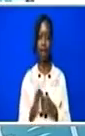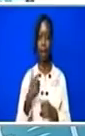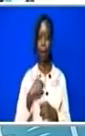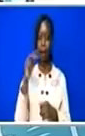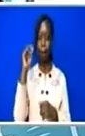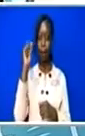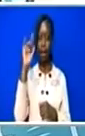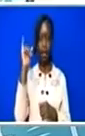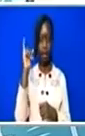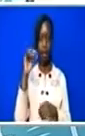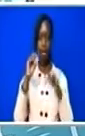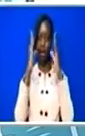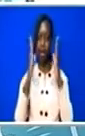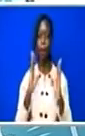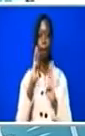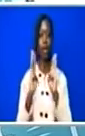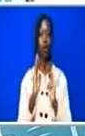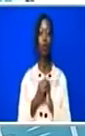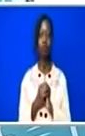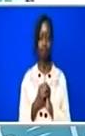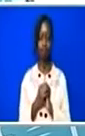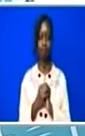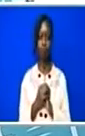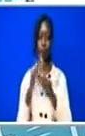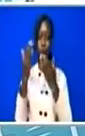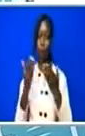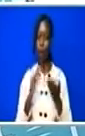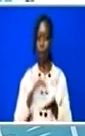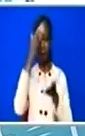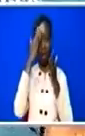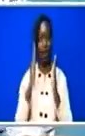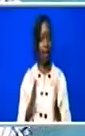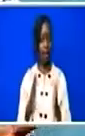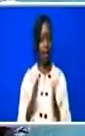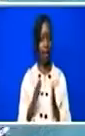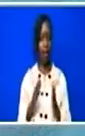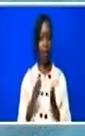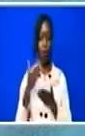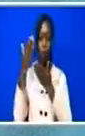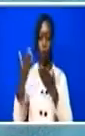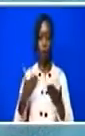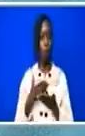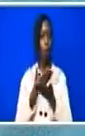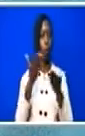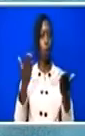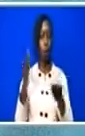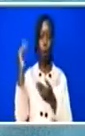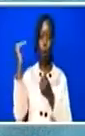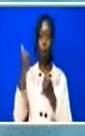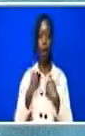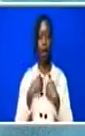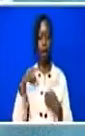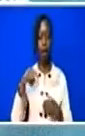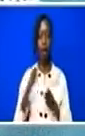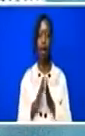Kamau, a teacher of biology. Exactly. Yeah, welcome, Lana. Yeah, welcome all. I hope you have your writing materials ready with